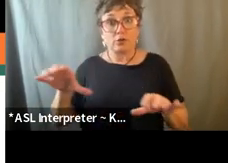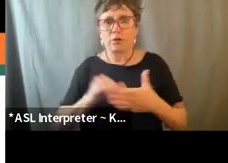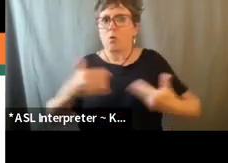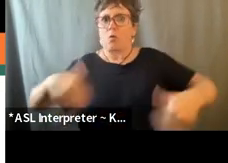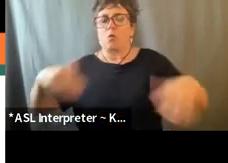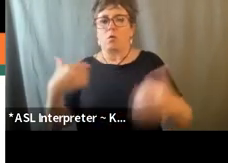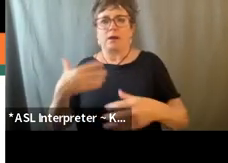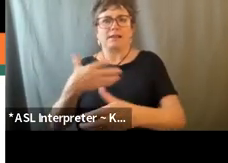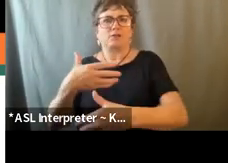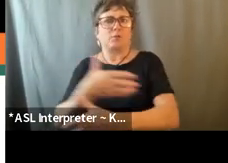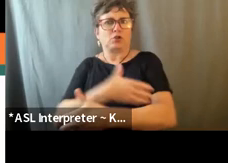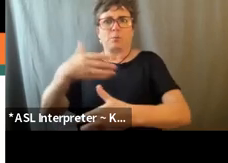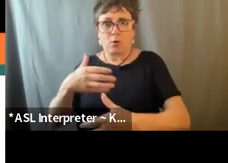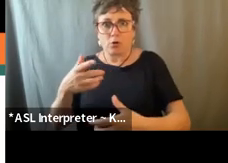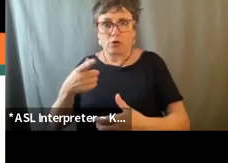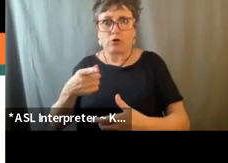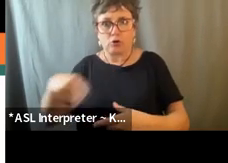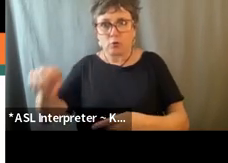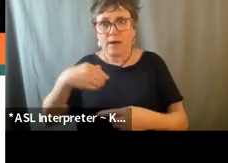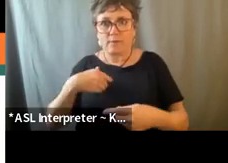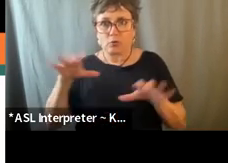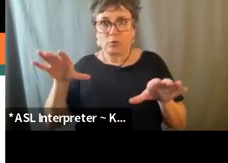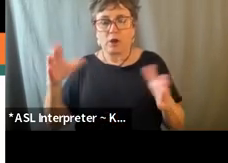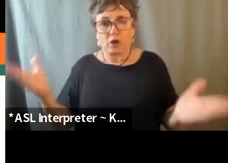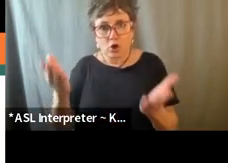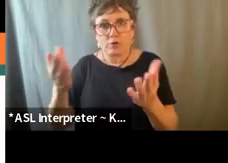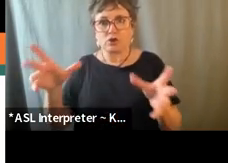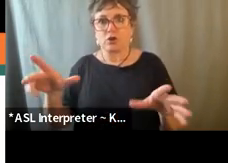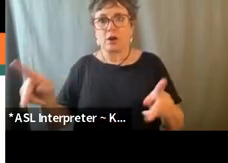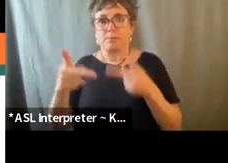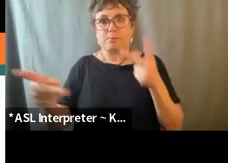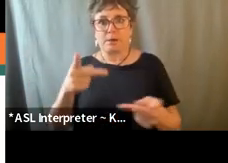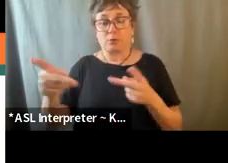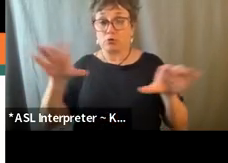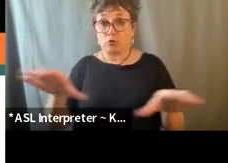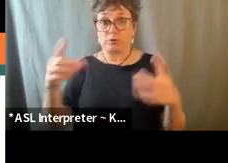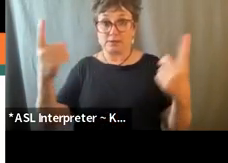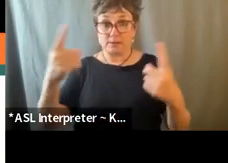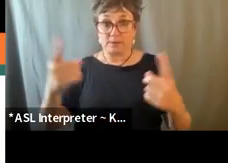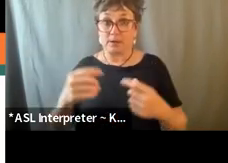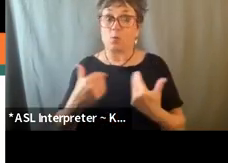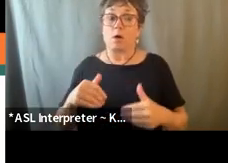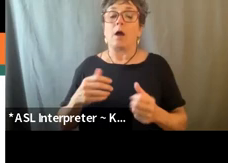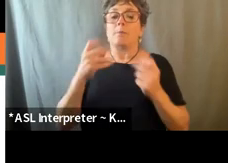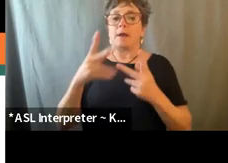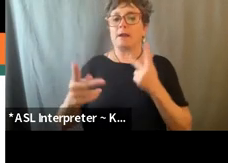to activate people is huge. And I think sometimes a lot of folks spend so much time thinking and overthinking